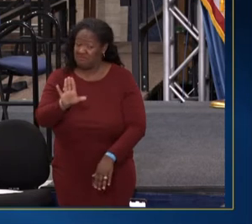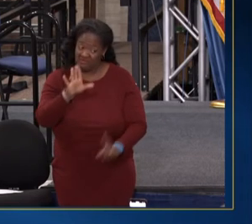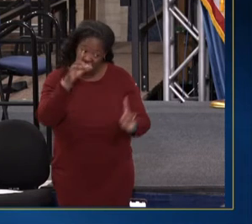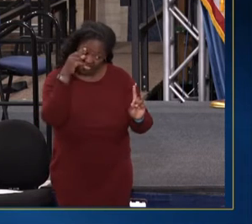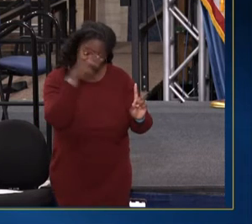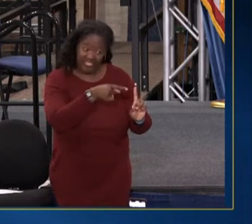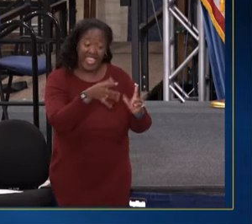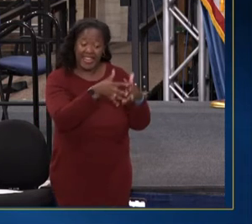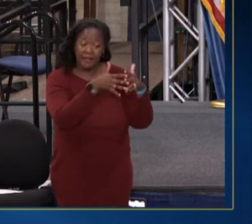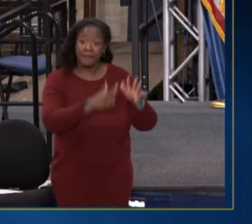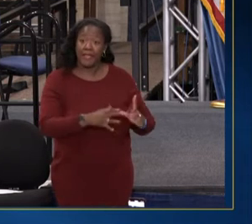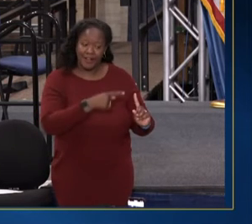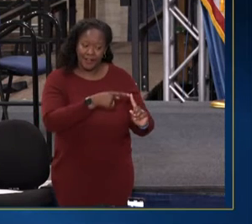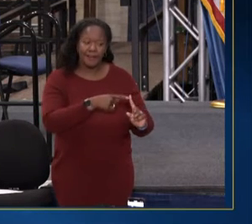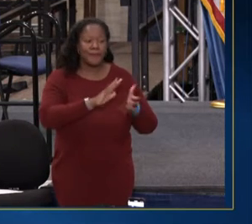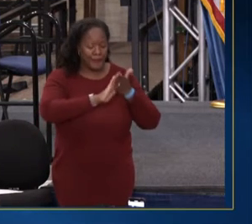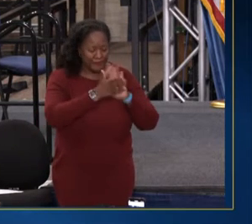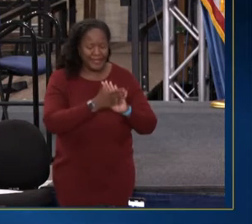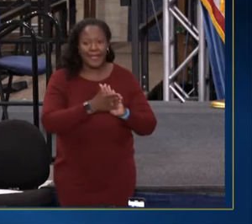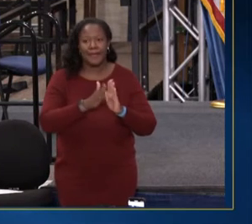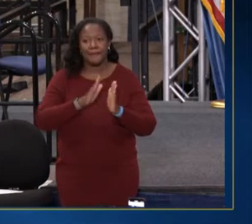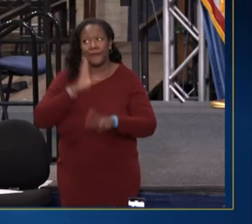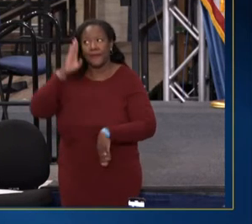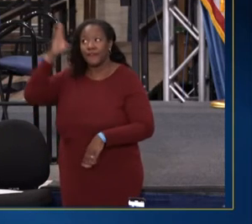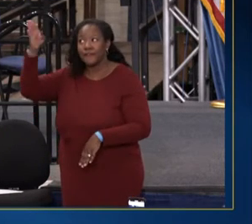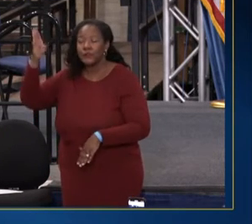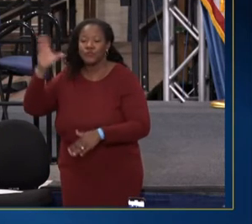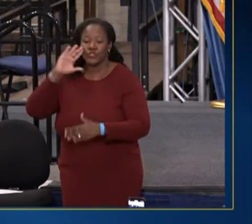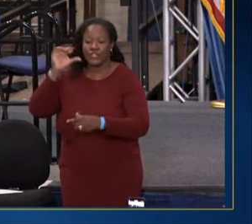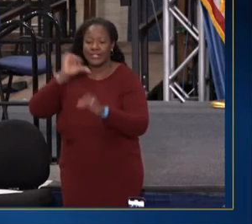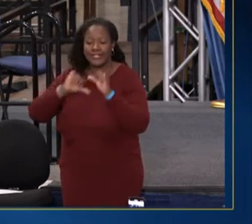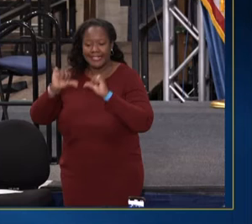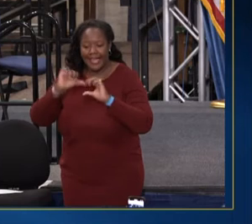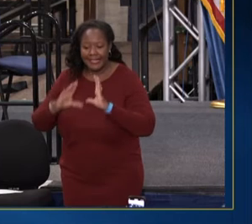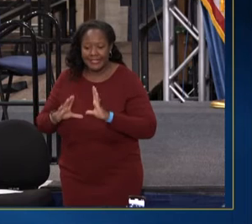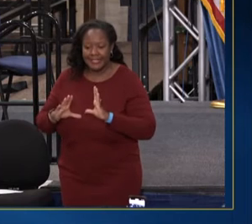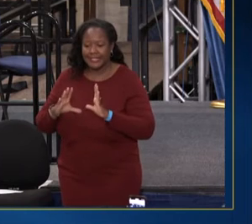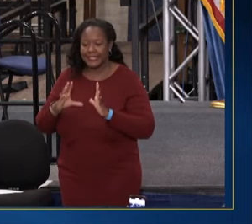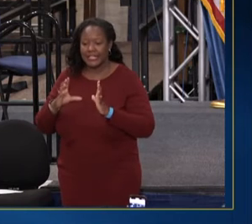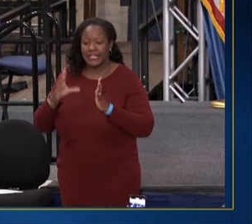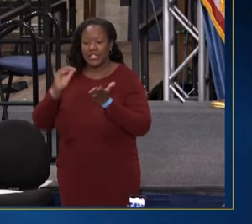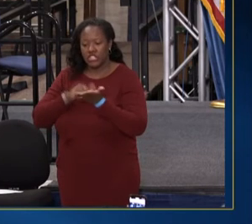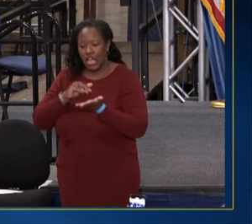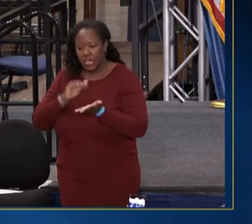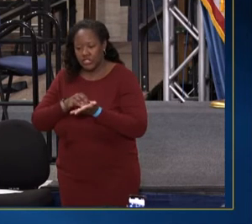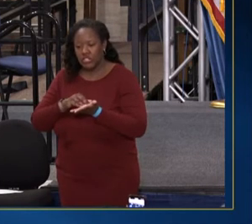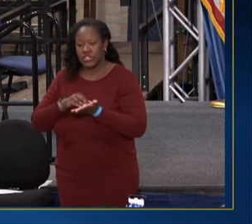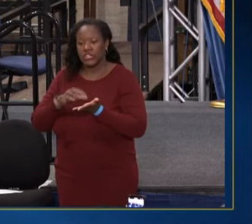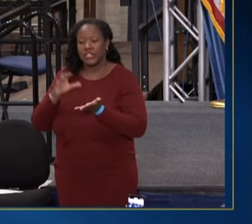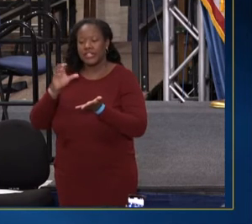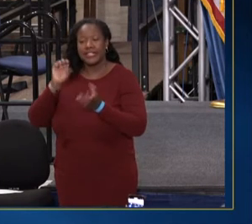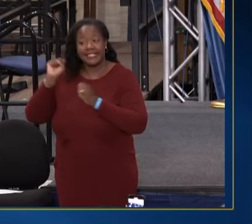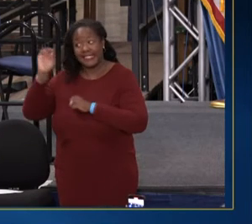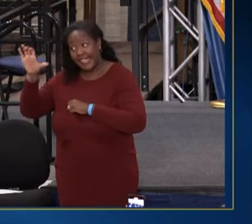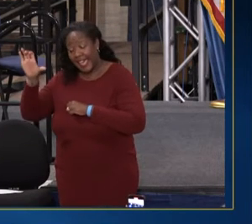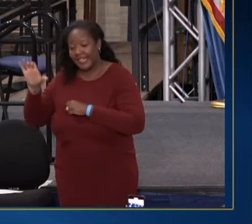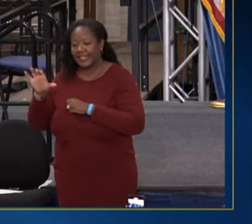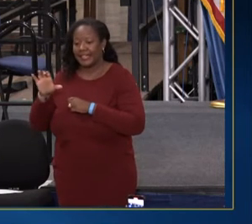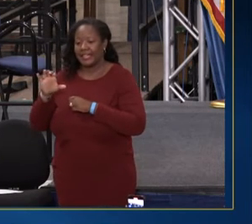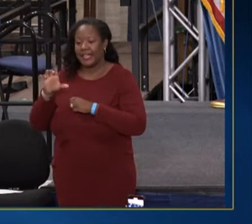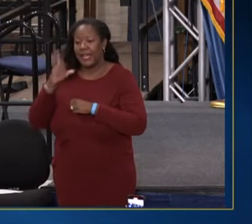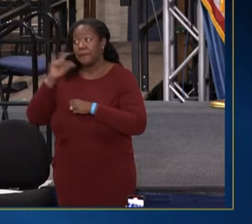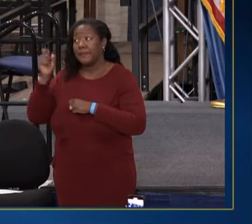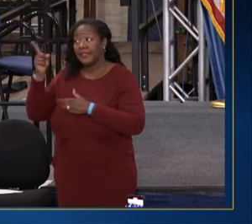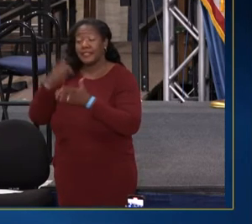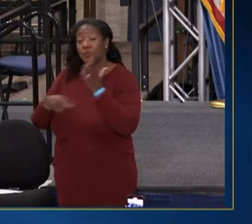be a future scientist, doctor, teacher, cabinet secretary, president, because what was